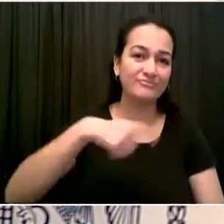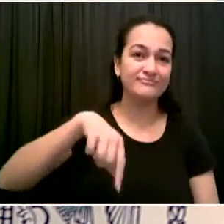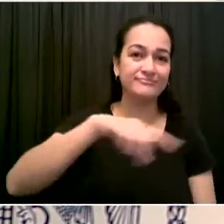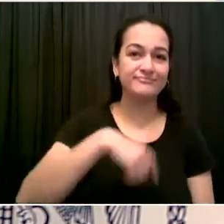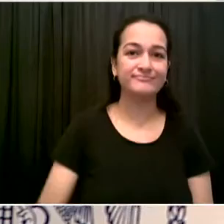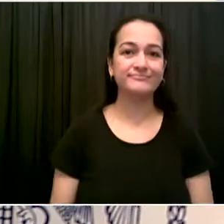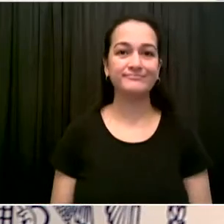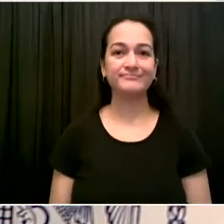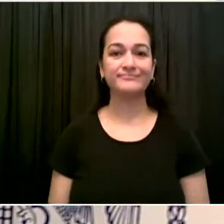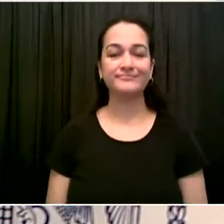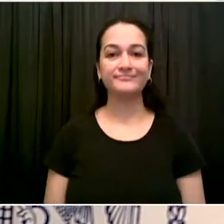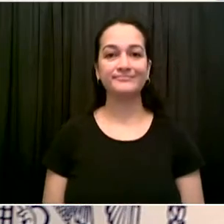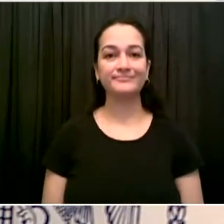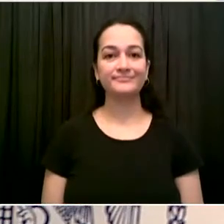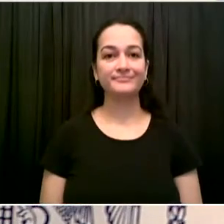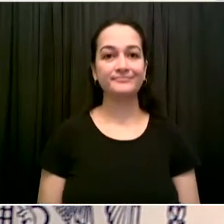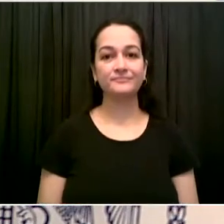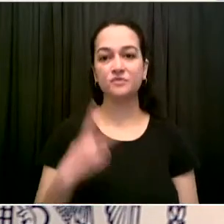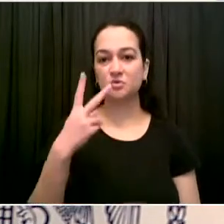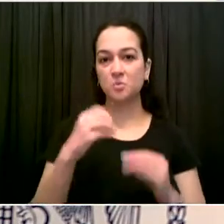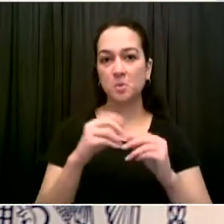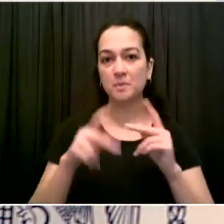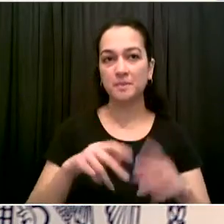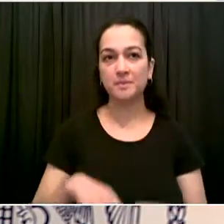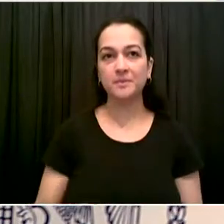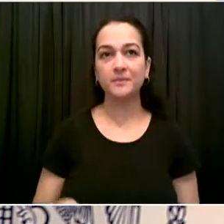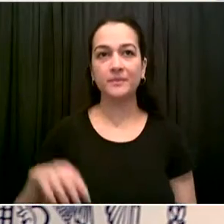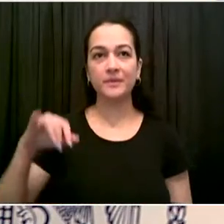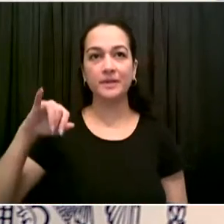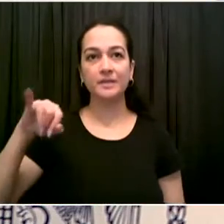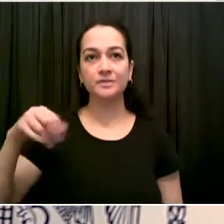Hey, Mr. Mayor, how are you? I'm doing great, Juliet. How are you today?